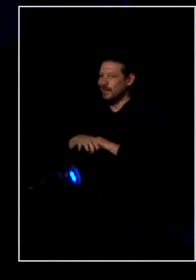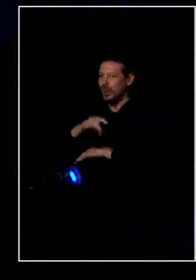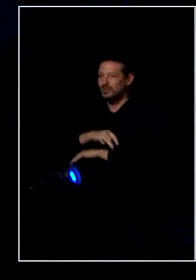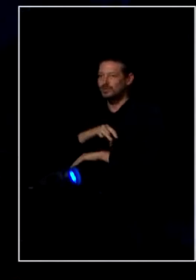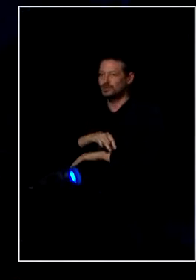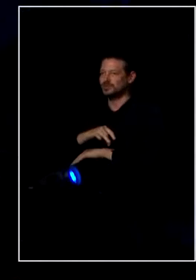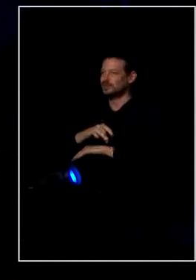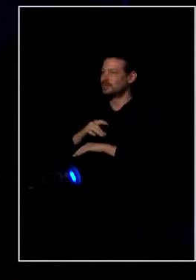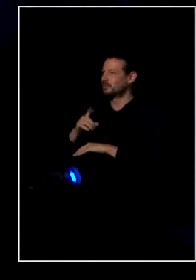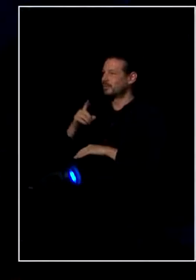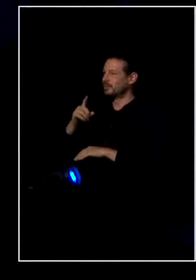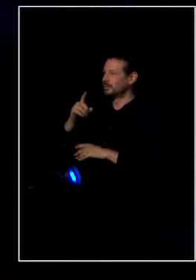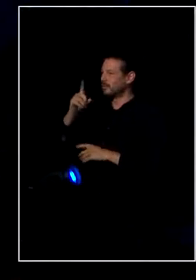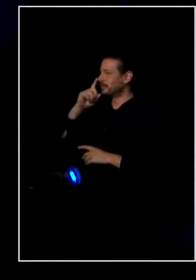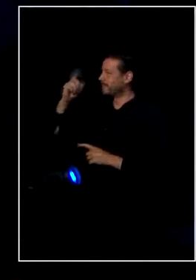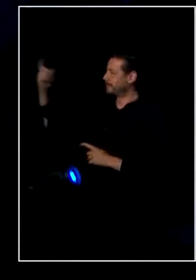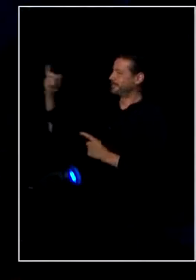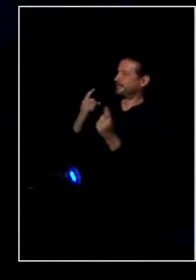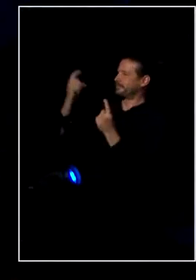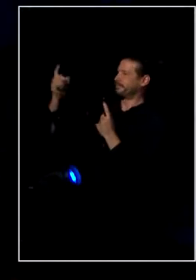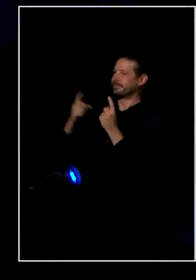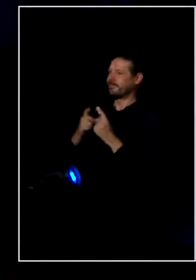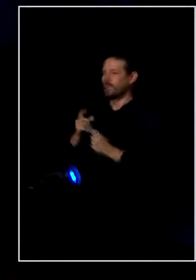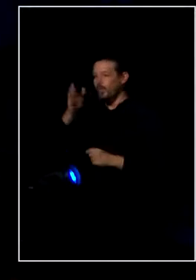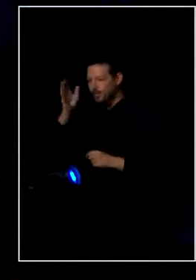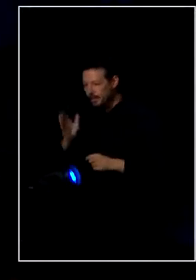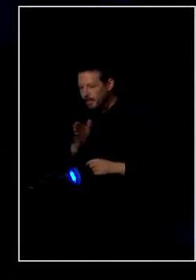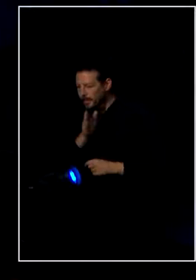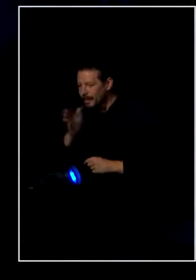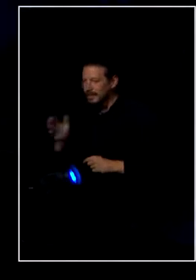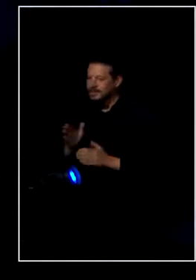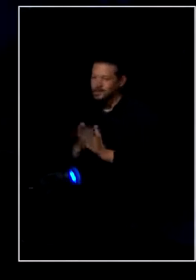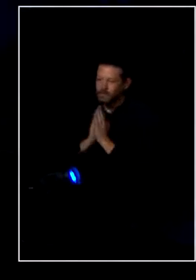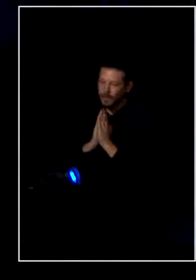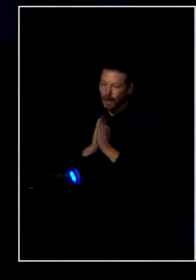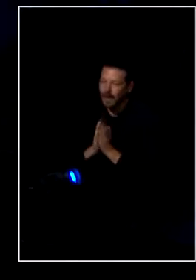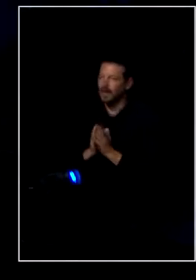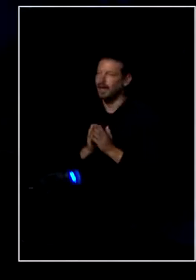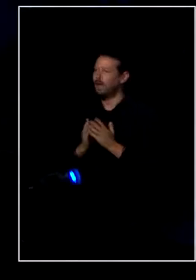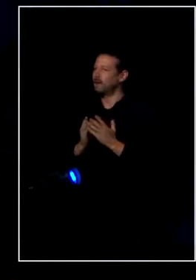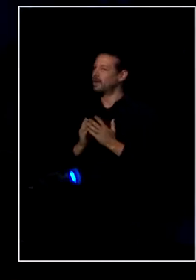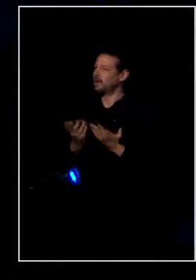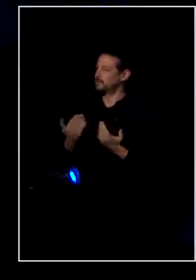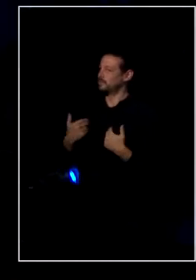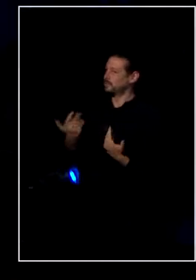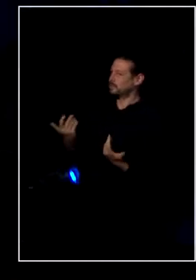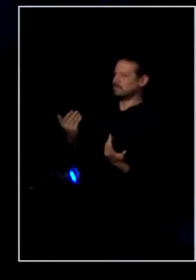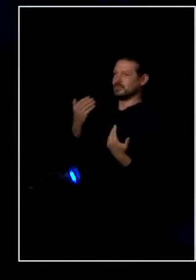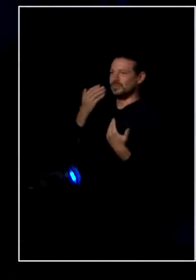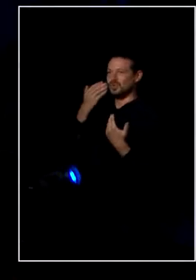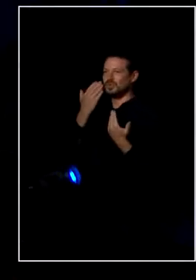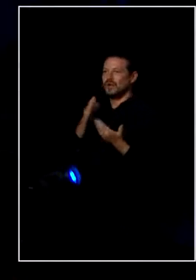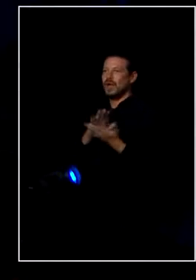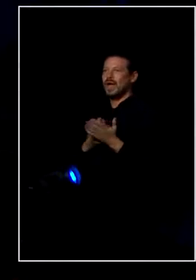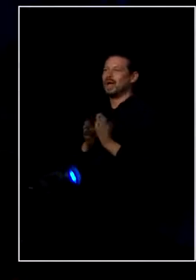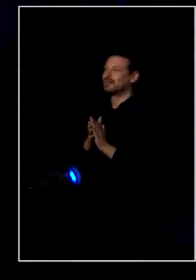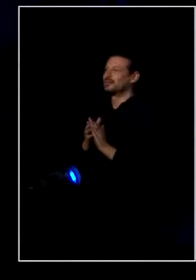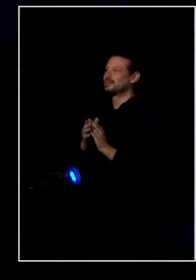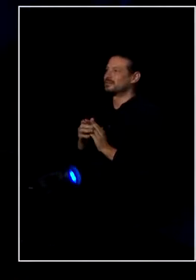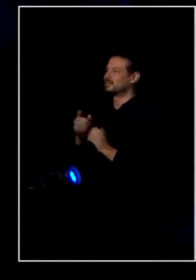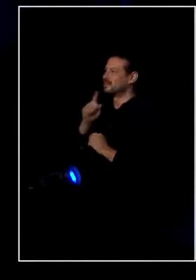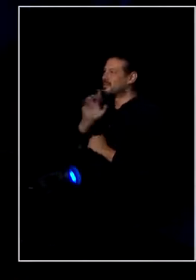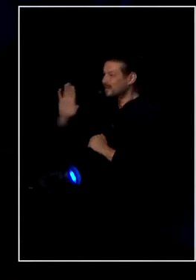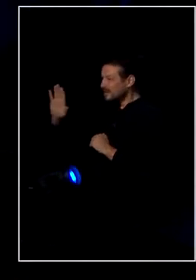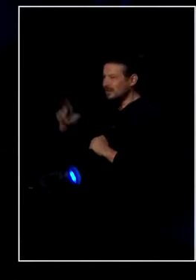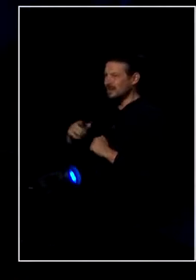and people are coming to give you blessings and telling you they'll pray for you. You don't have the articulation to be like, you know what, can I just be